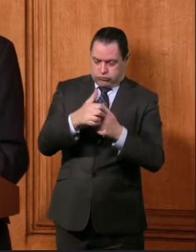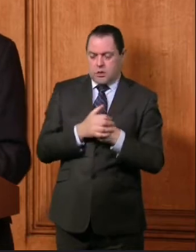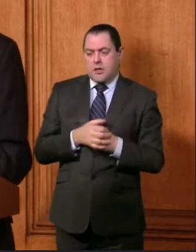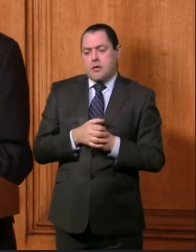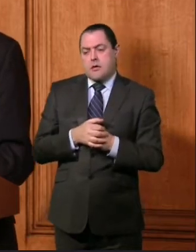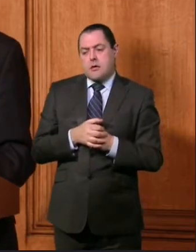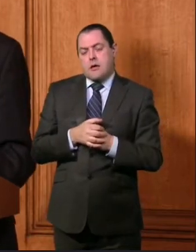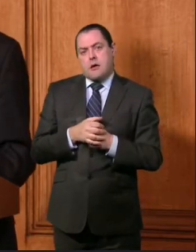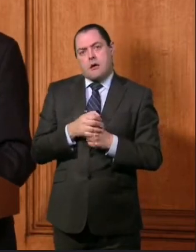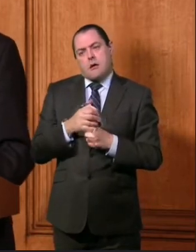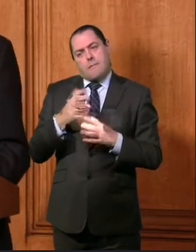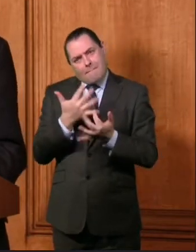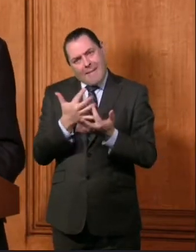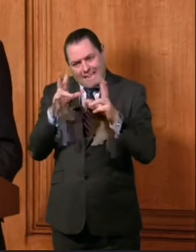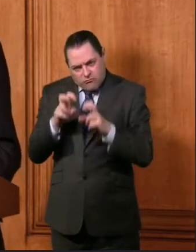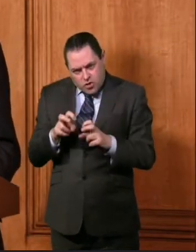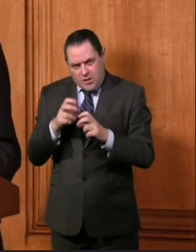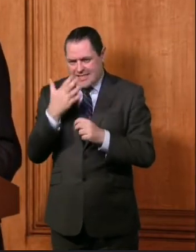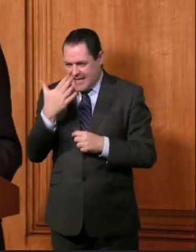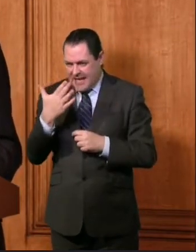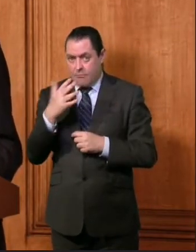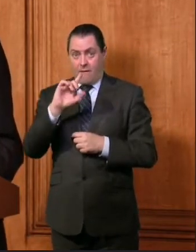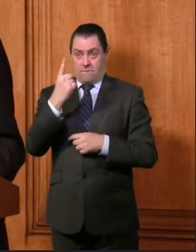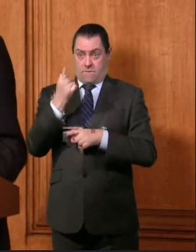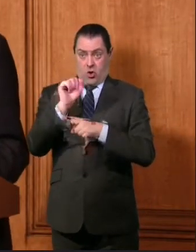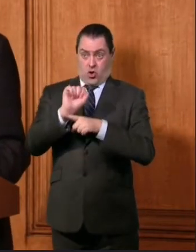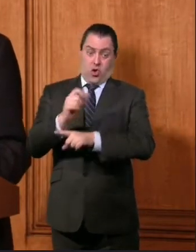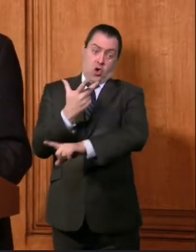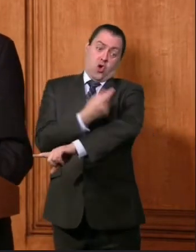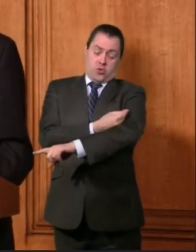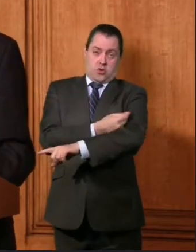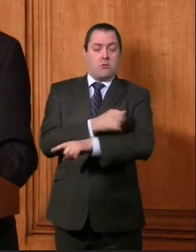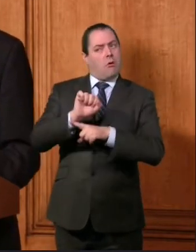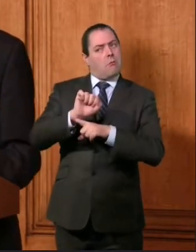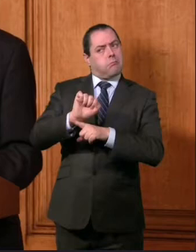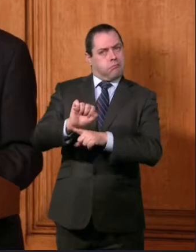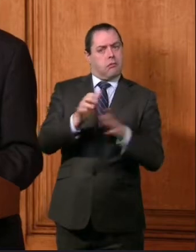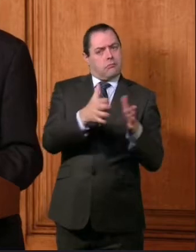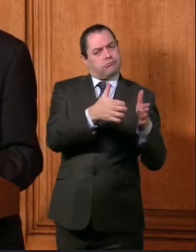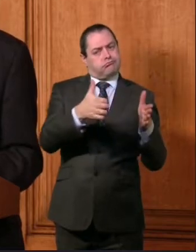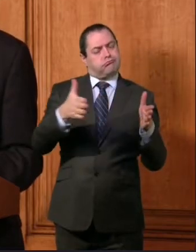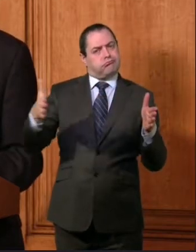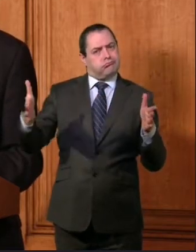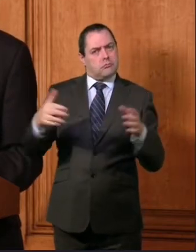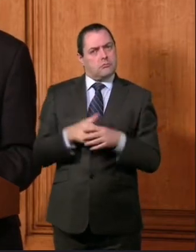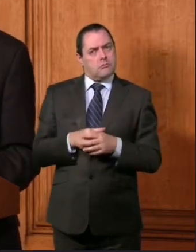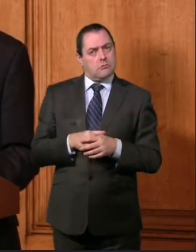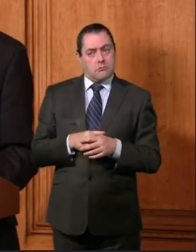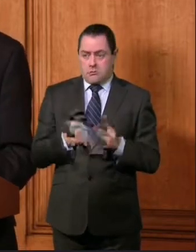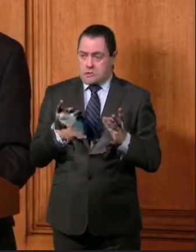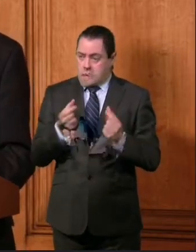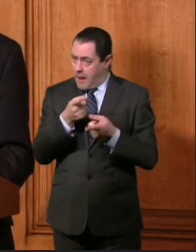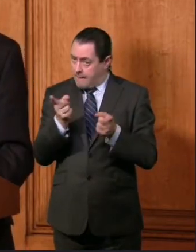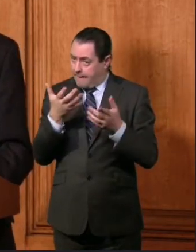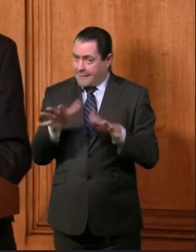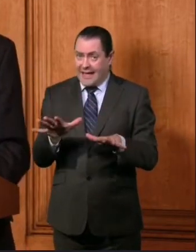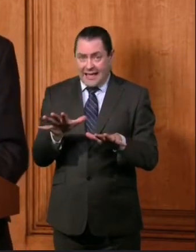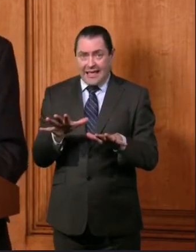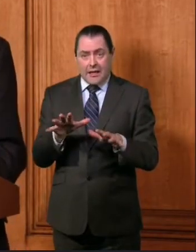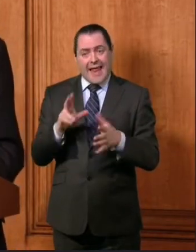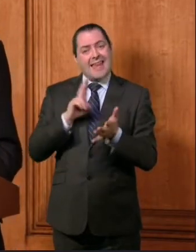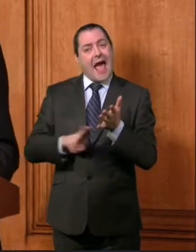it lasts for a reasonable period of time, including people who've had the natural infection, where they